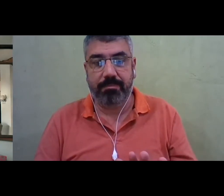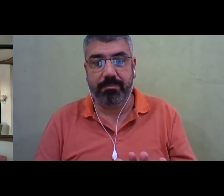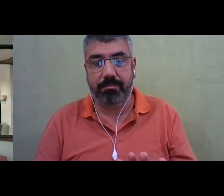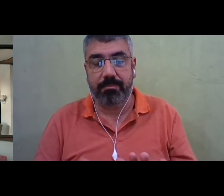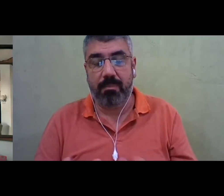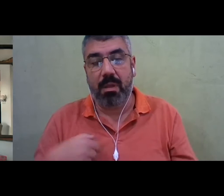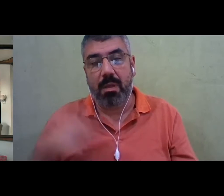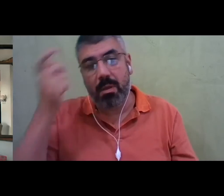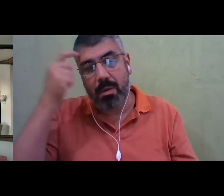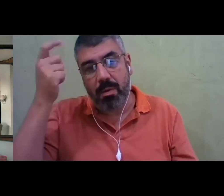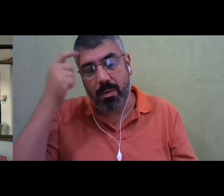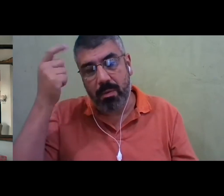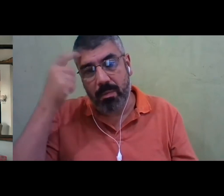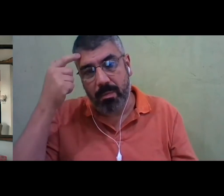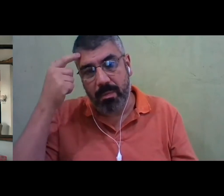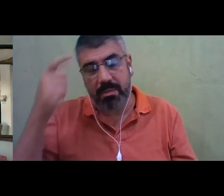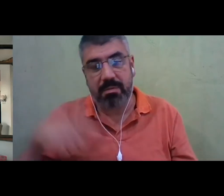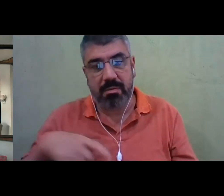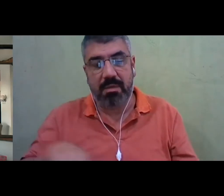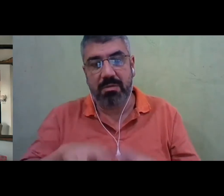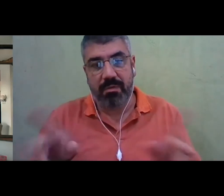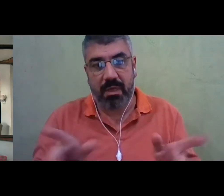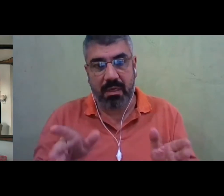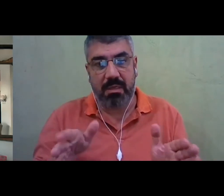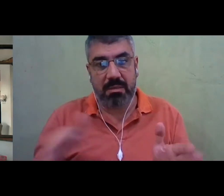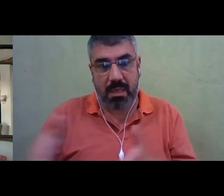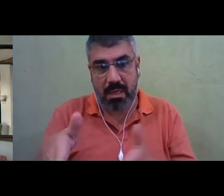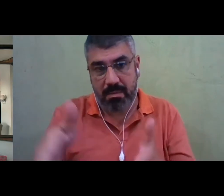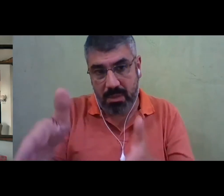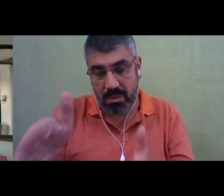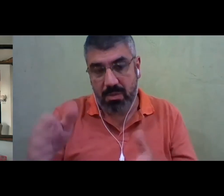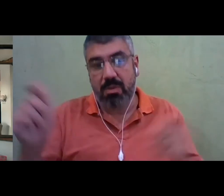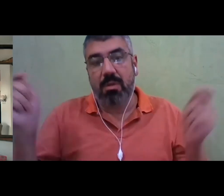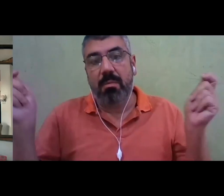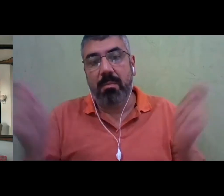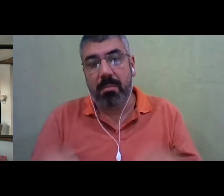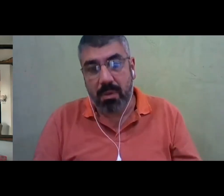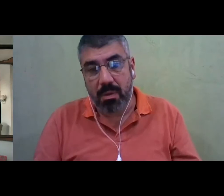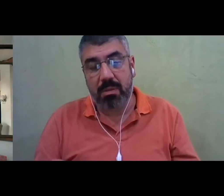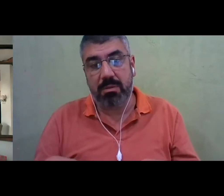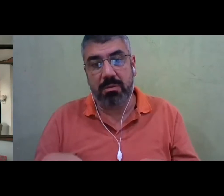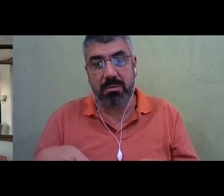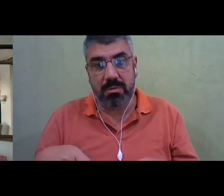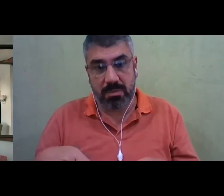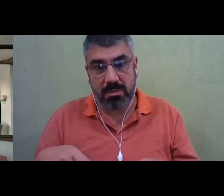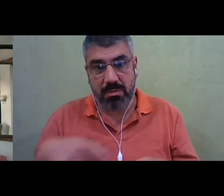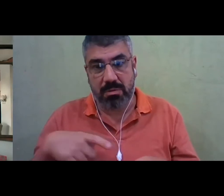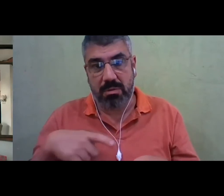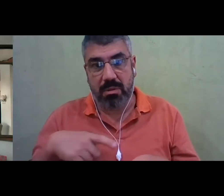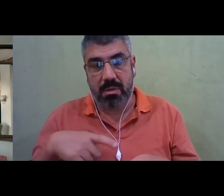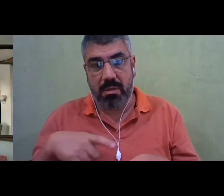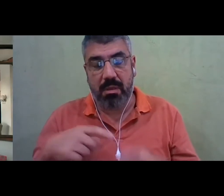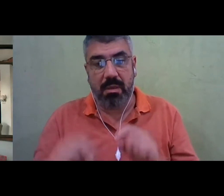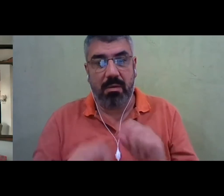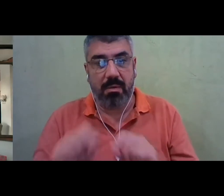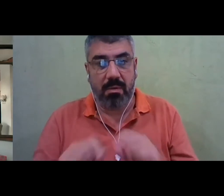think of this event in such different ways, how can this explain what we're living right now? This is one thing. And the other thing